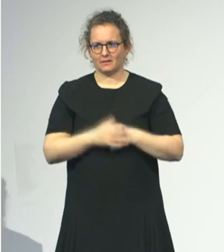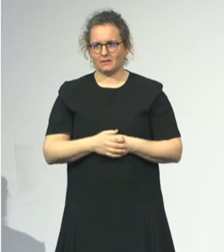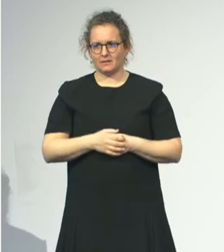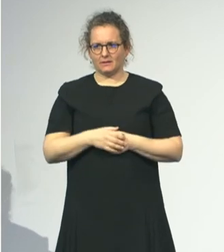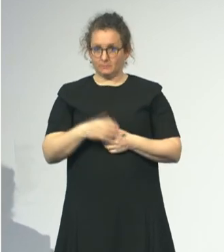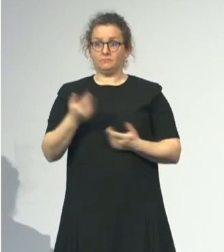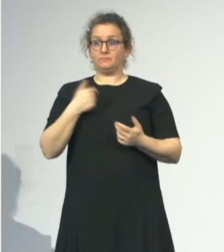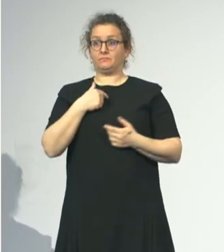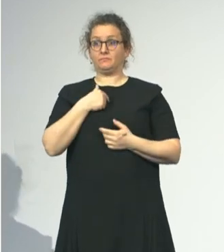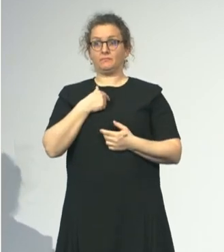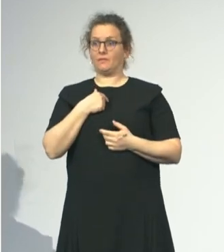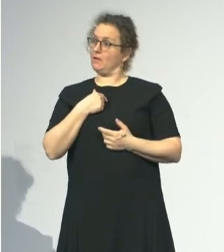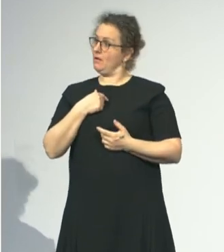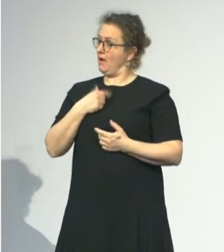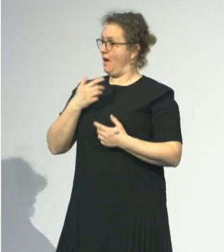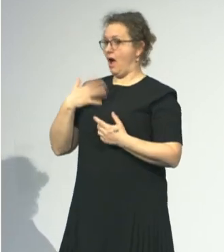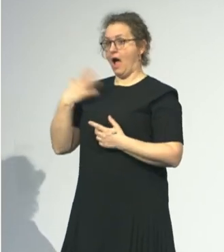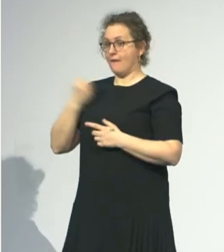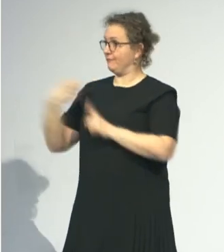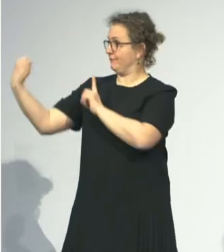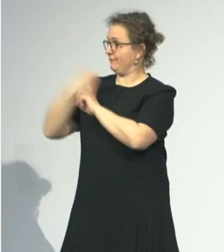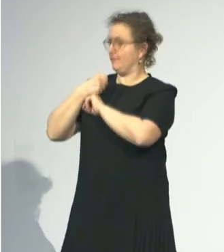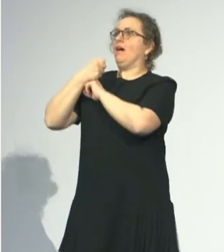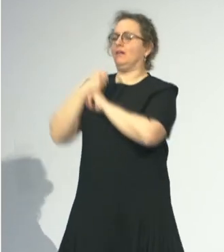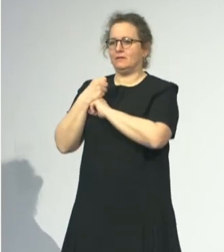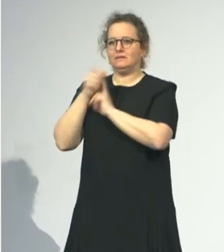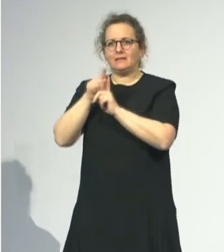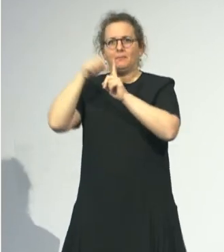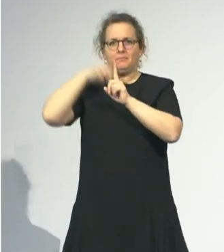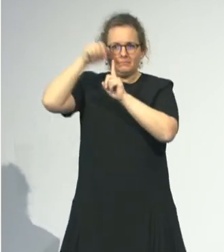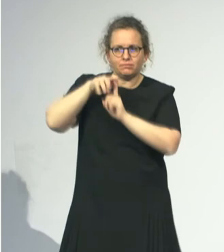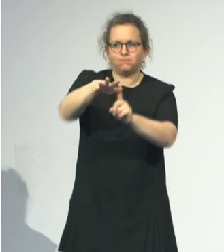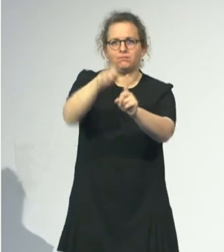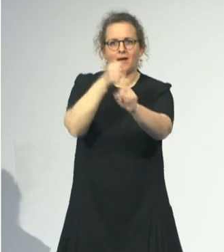here? Great. I have more things to say, but I will stop because I know you have